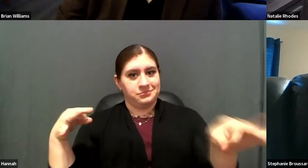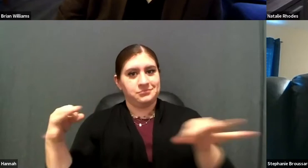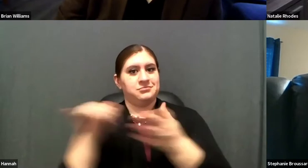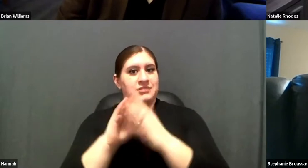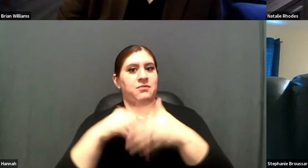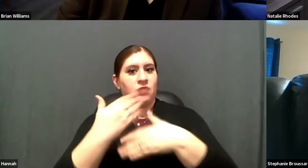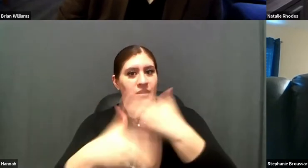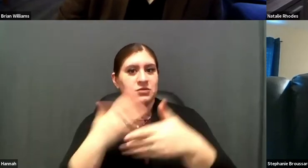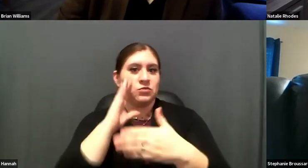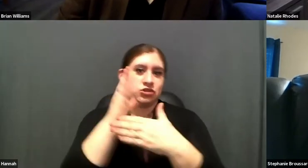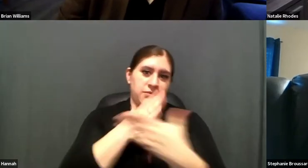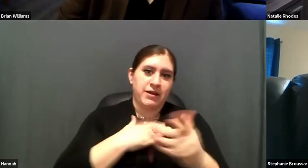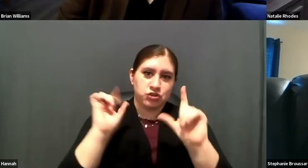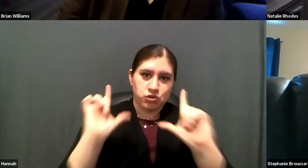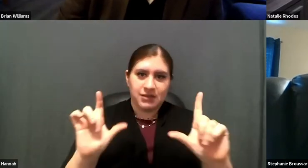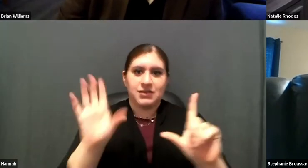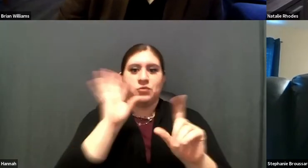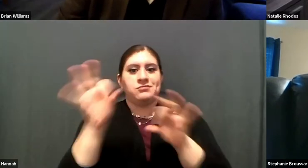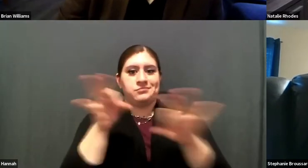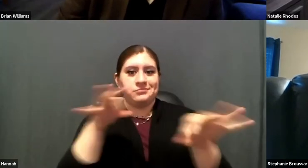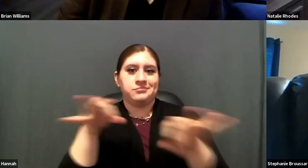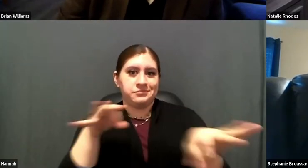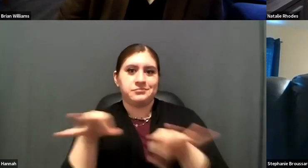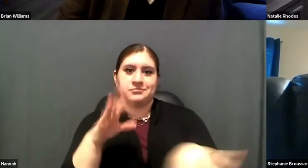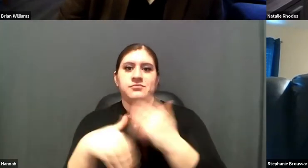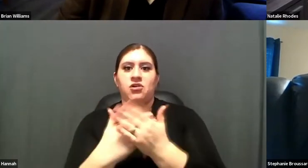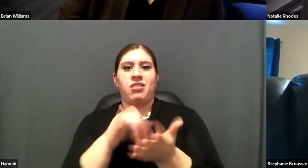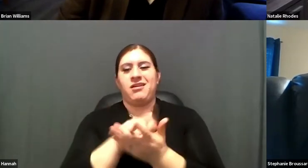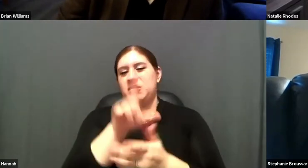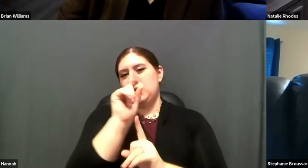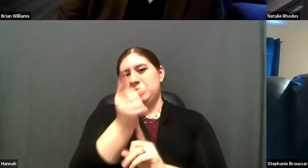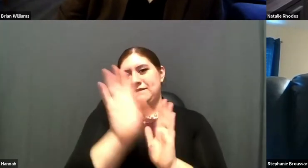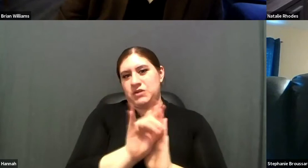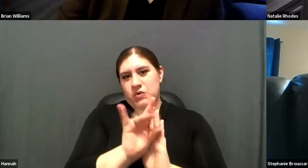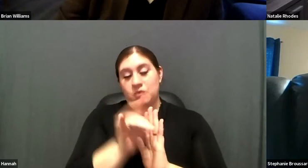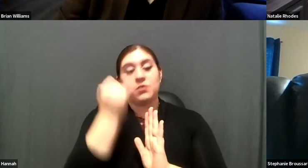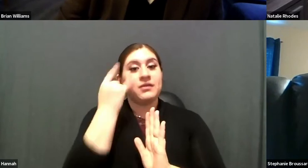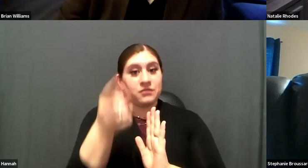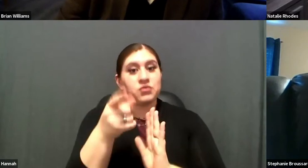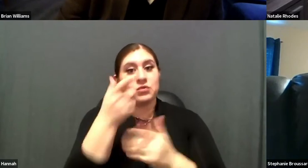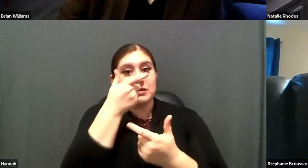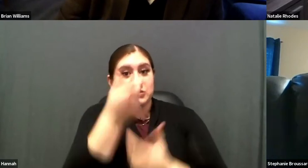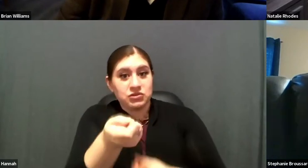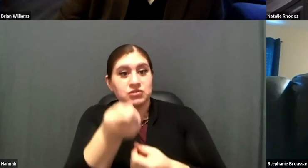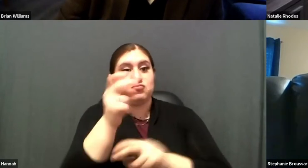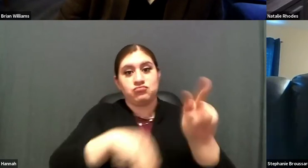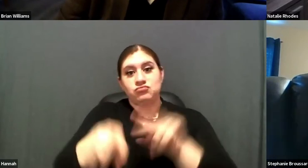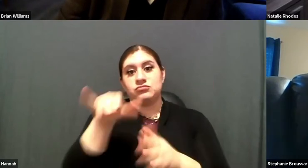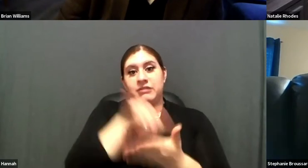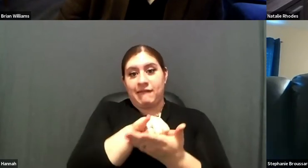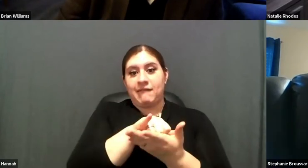process and I share my screen and I just pretty much go through the whole process. It's like a 20-minute video. So if you're interested in looking at that and